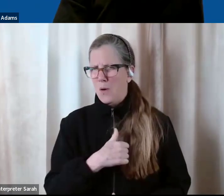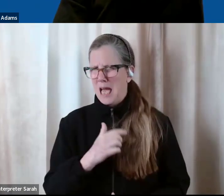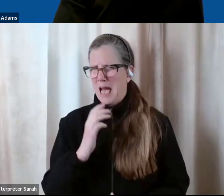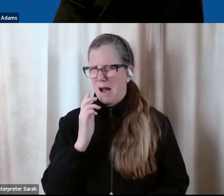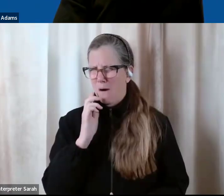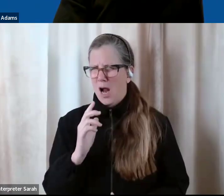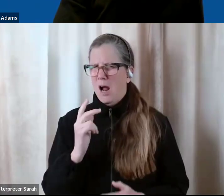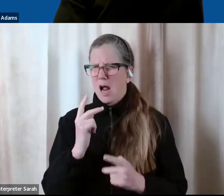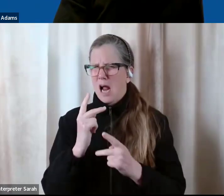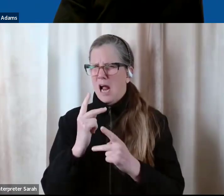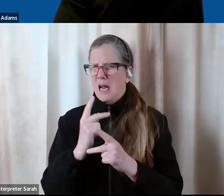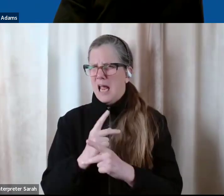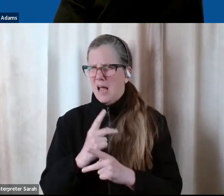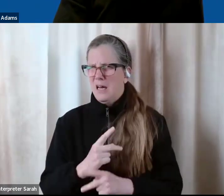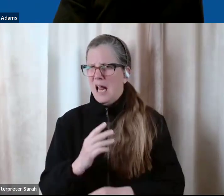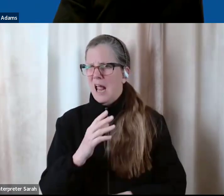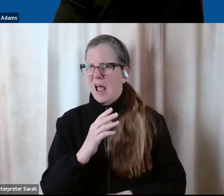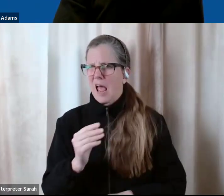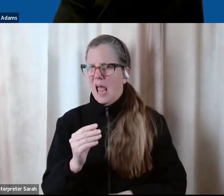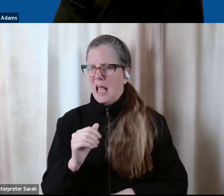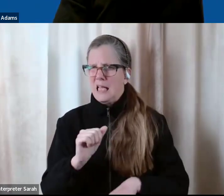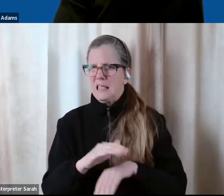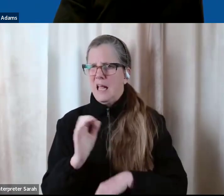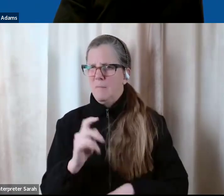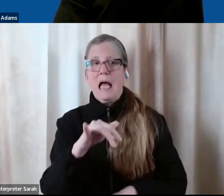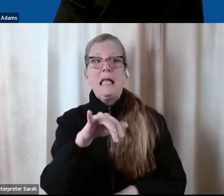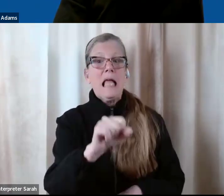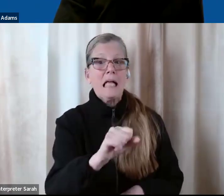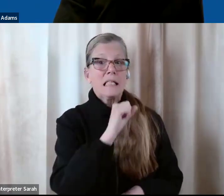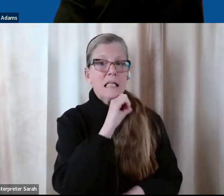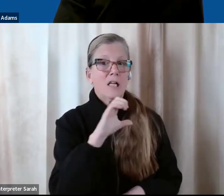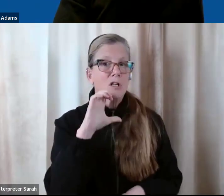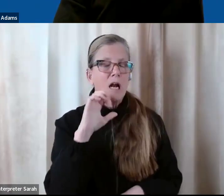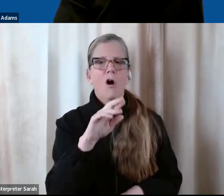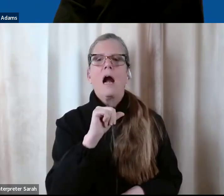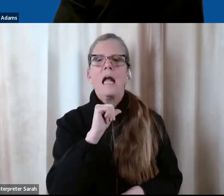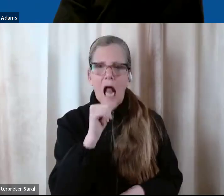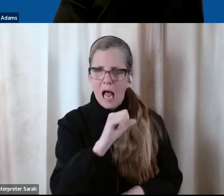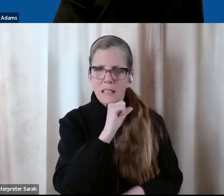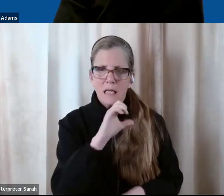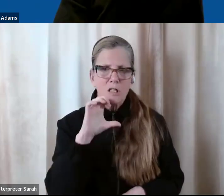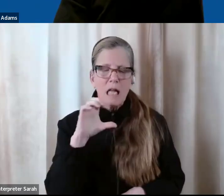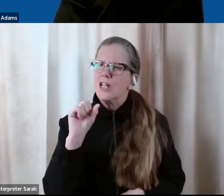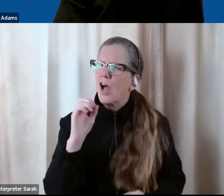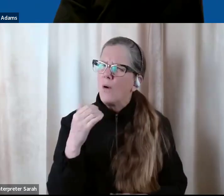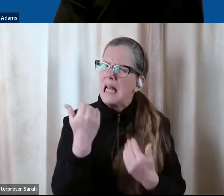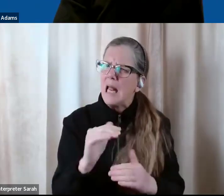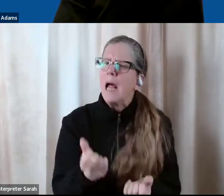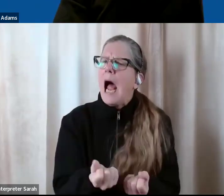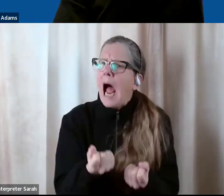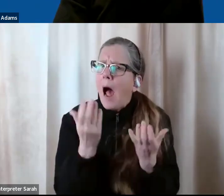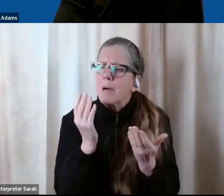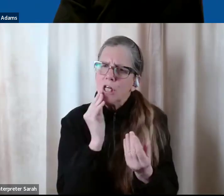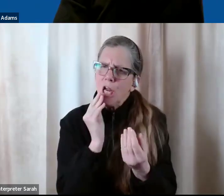pass back just the fact that you're a senior or you're not a senior. And that's how we limit the amount of data that can actually be shared and